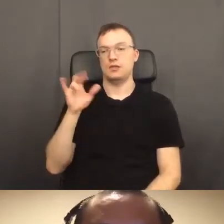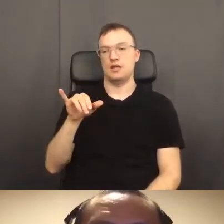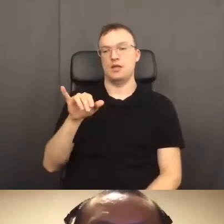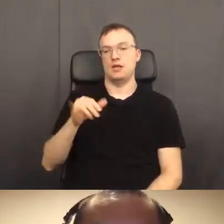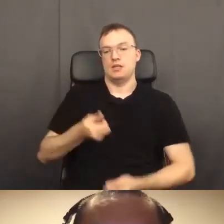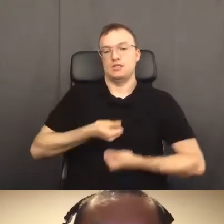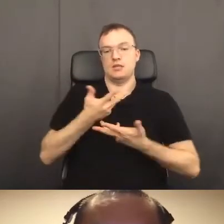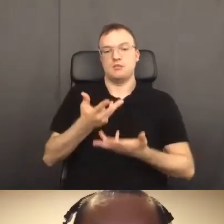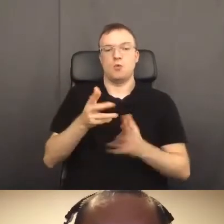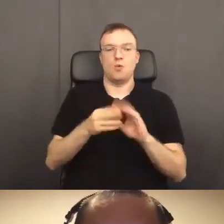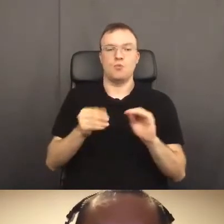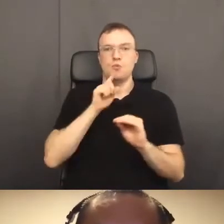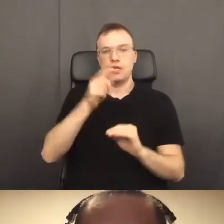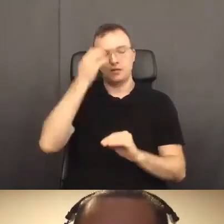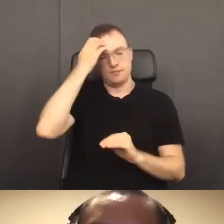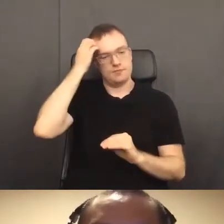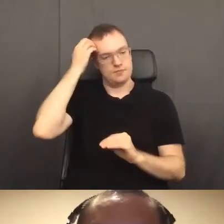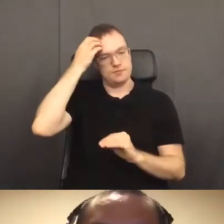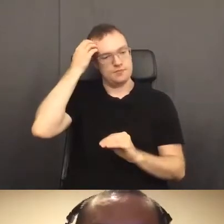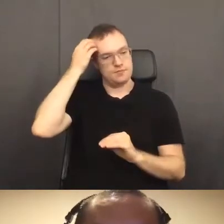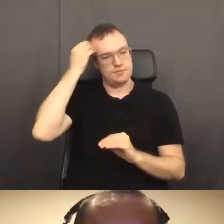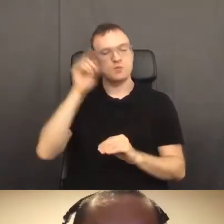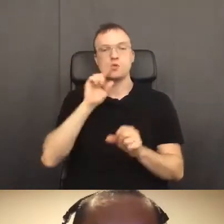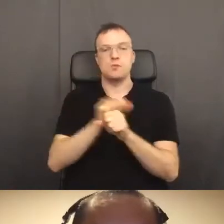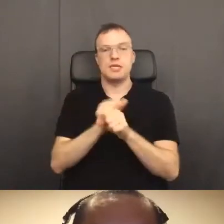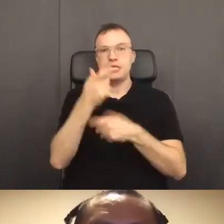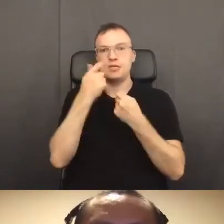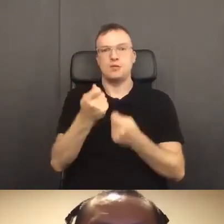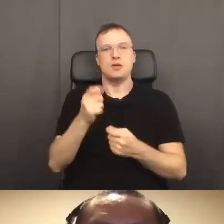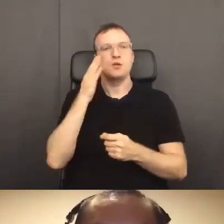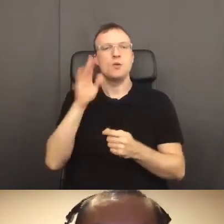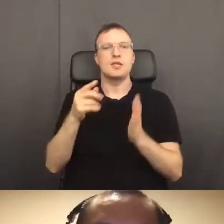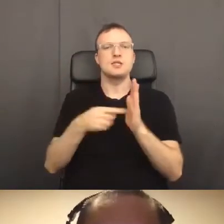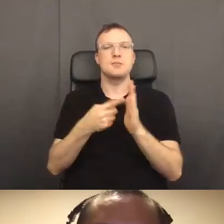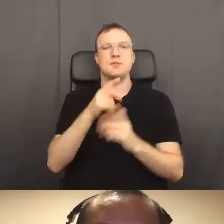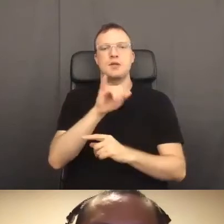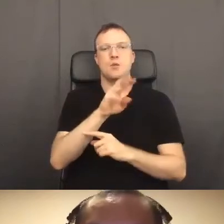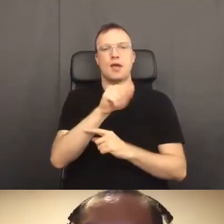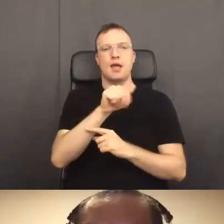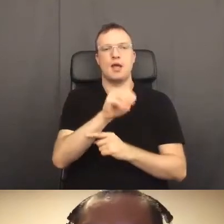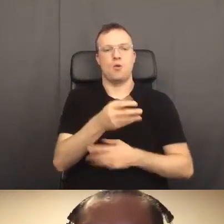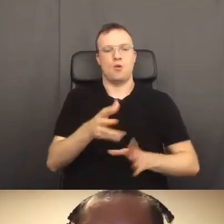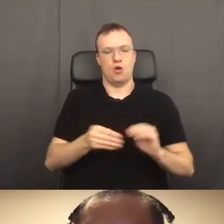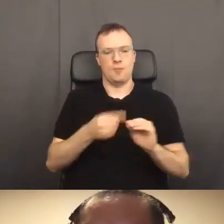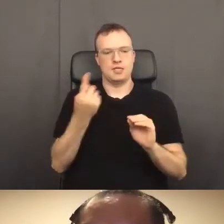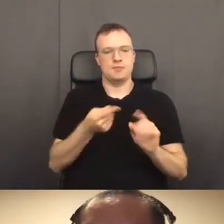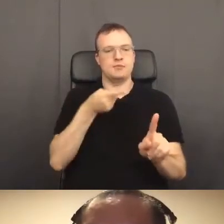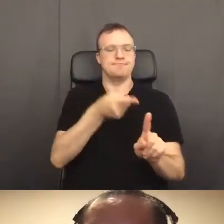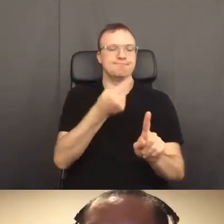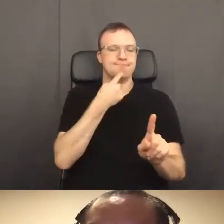was so interesting. Because sometimes Iwao would say one thing, like he was